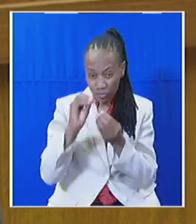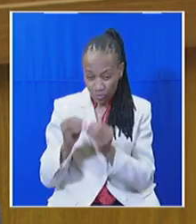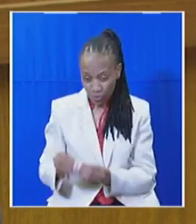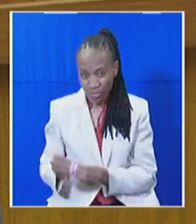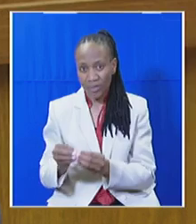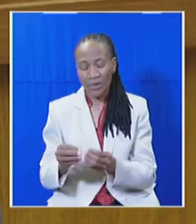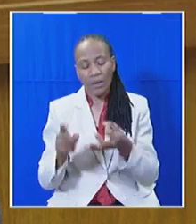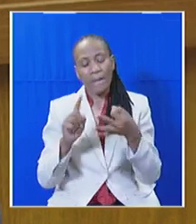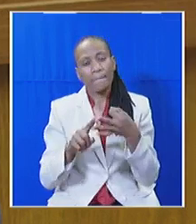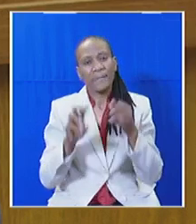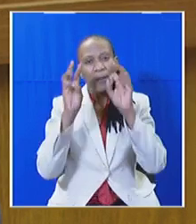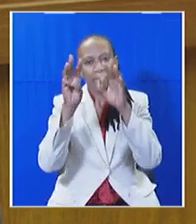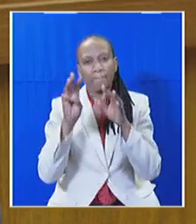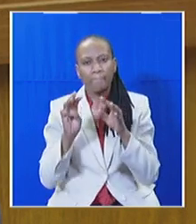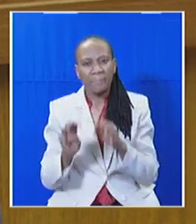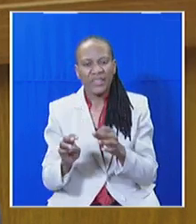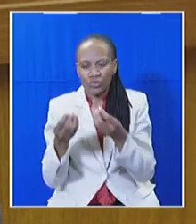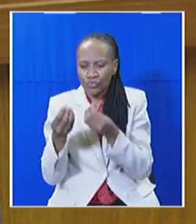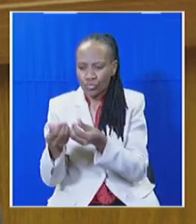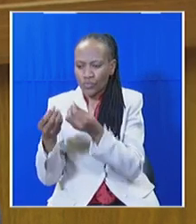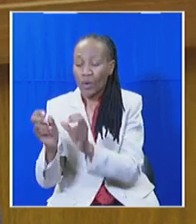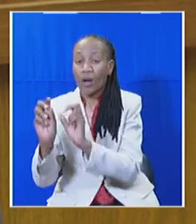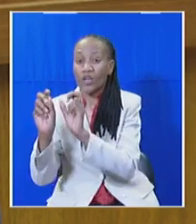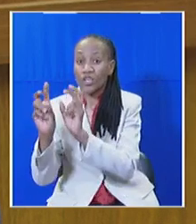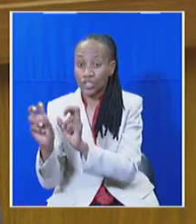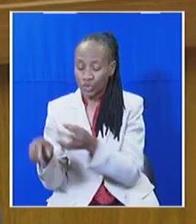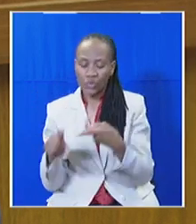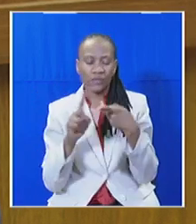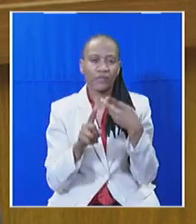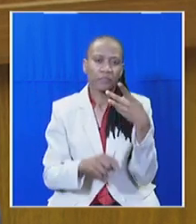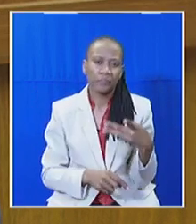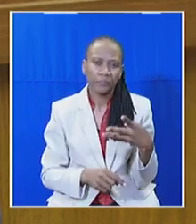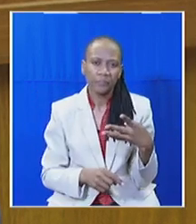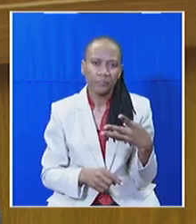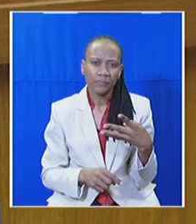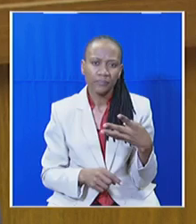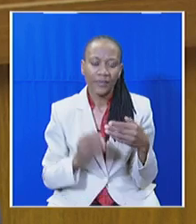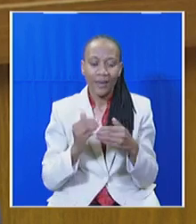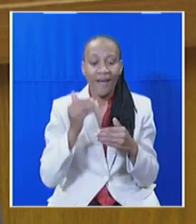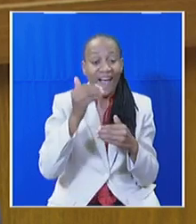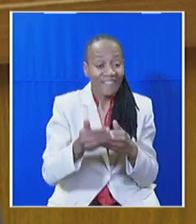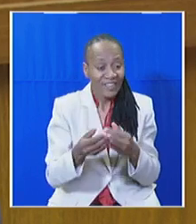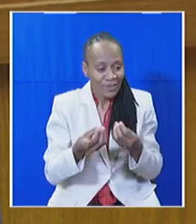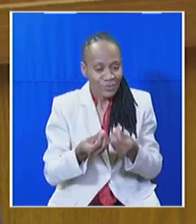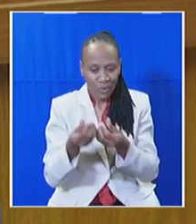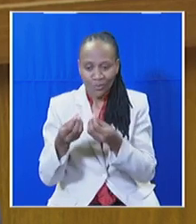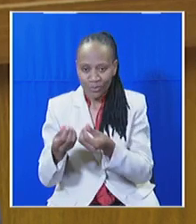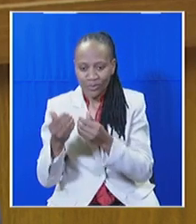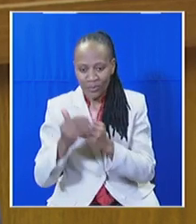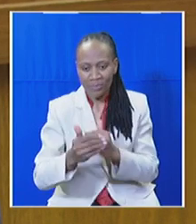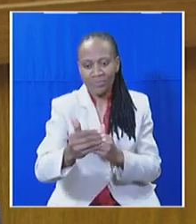peaceful resolution of conflicts, as well as the post-conflict